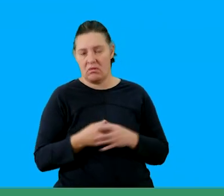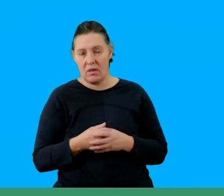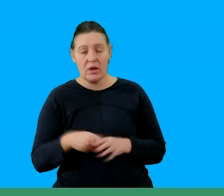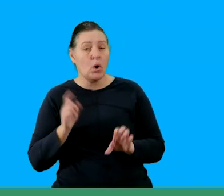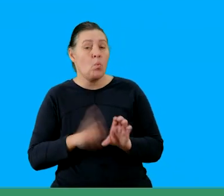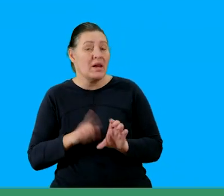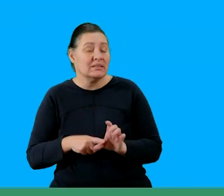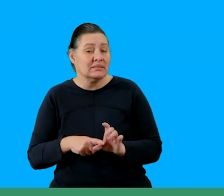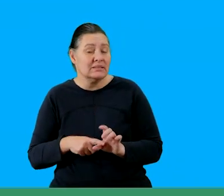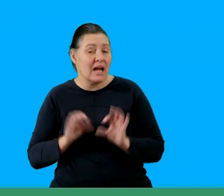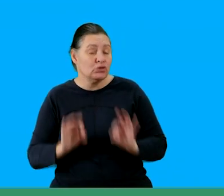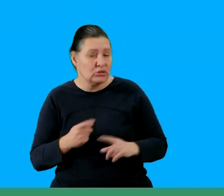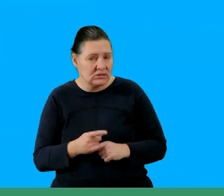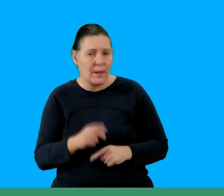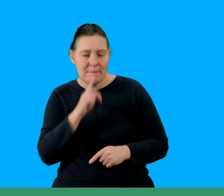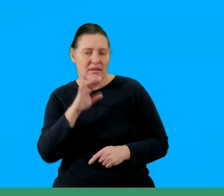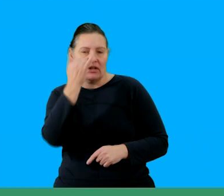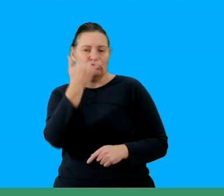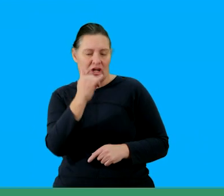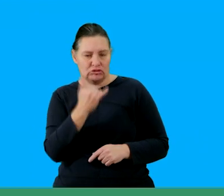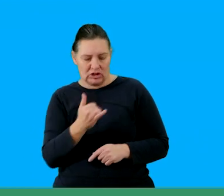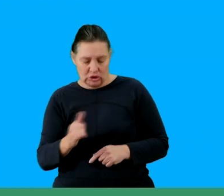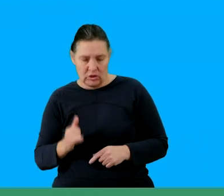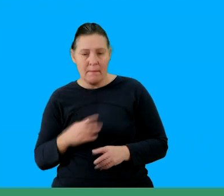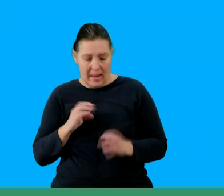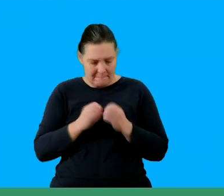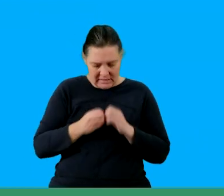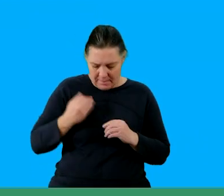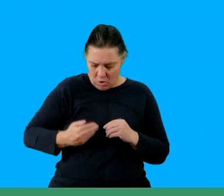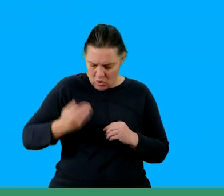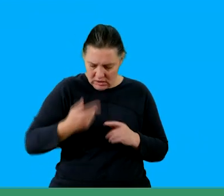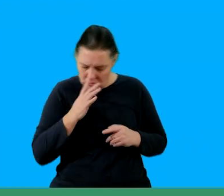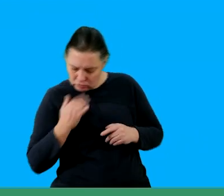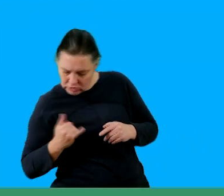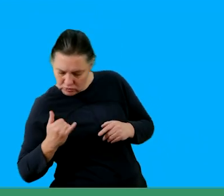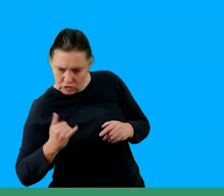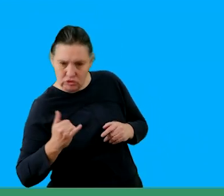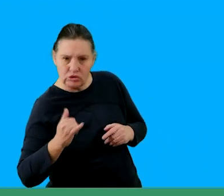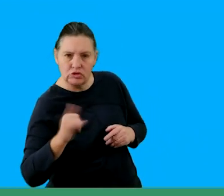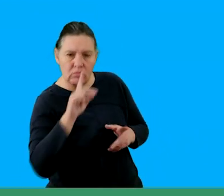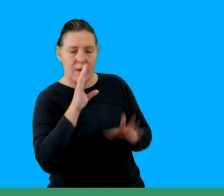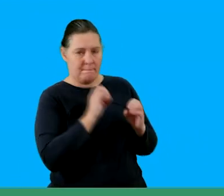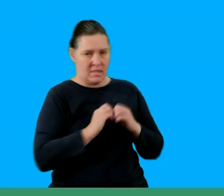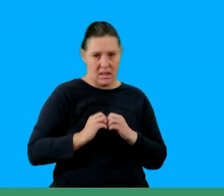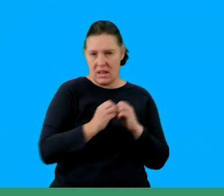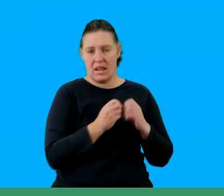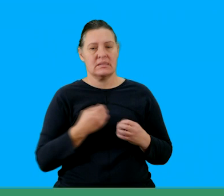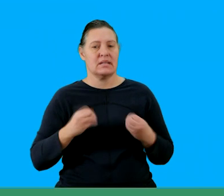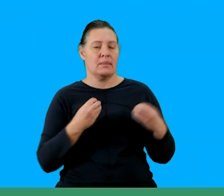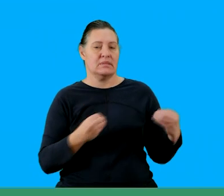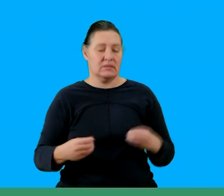control. But quality assurance, this refers to checks carried out during, while they are making the